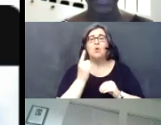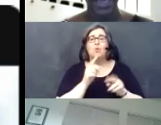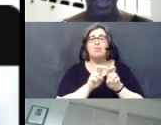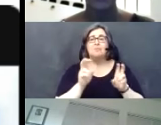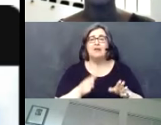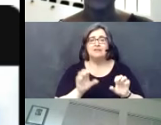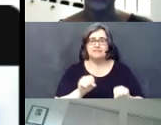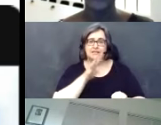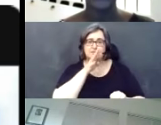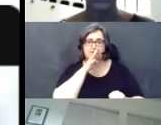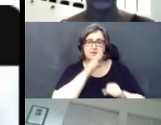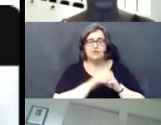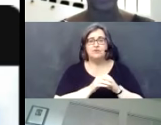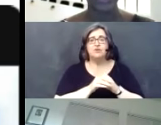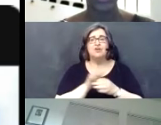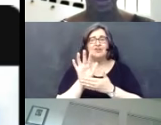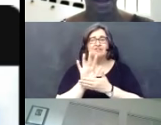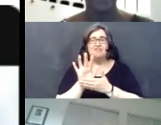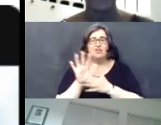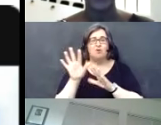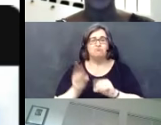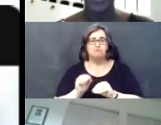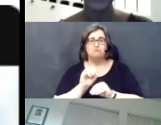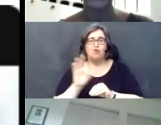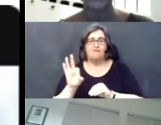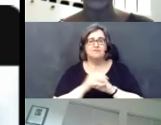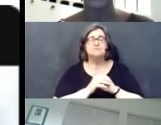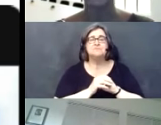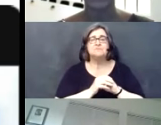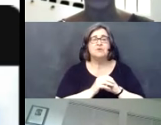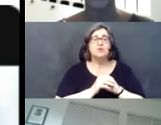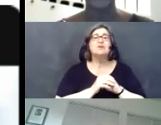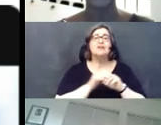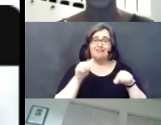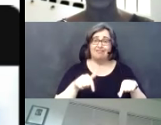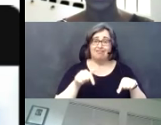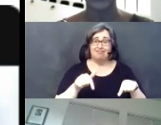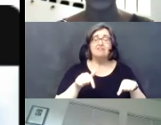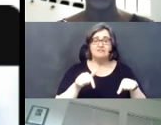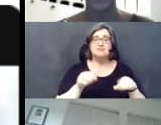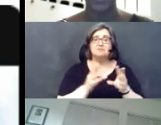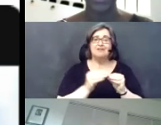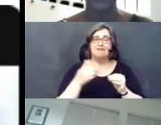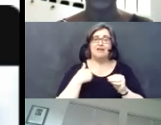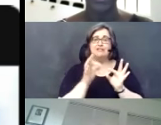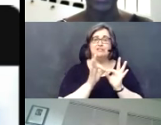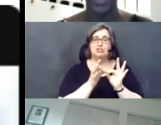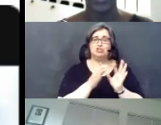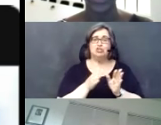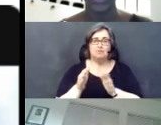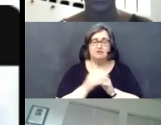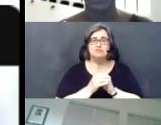speak. Your video has also been turned off. And as you can see, this webinar is interpreted in American